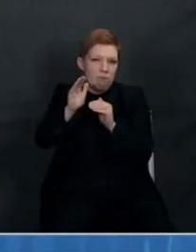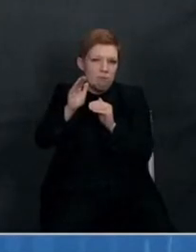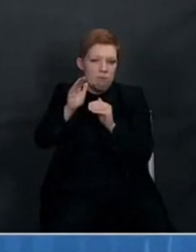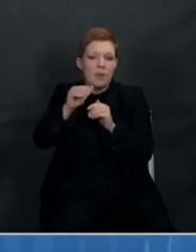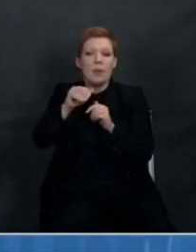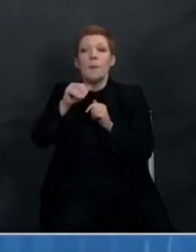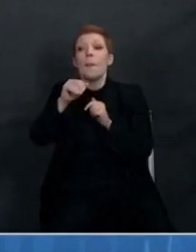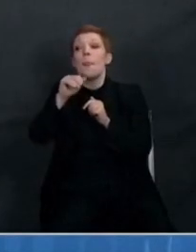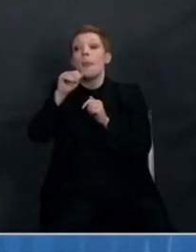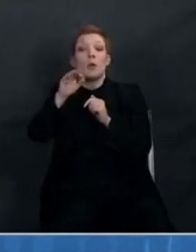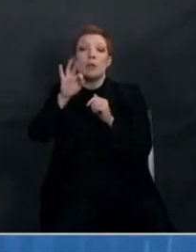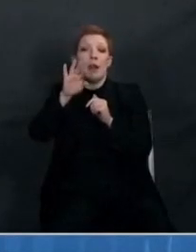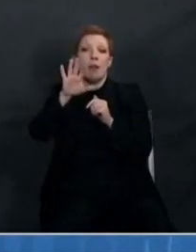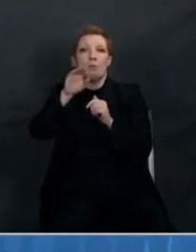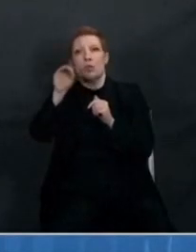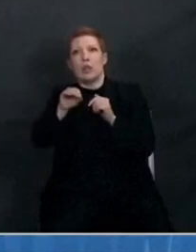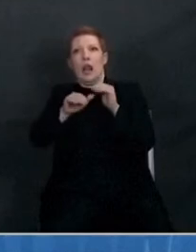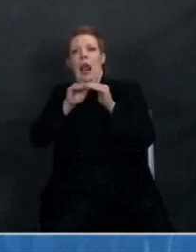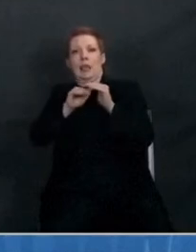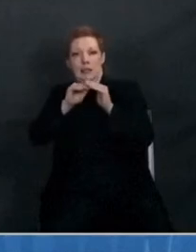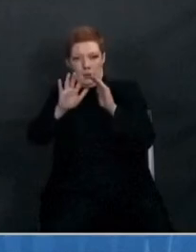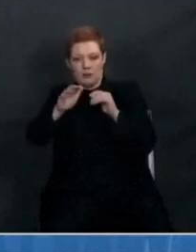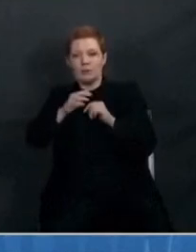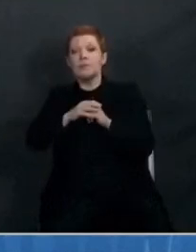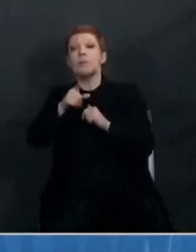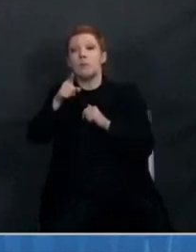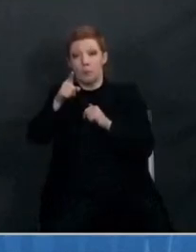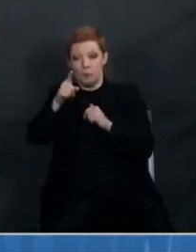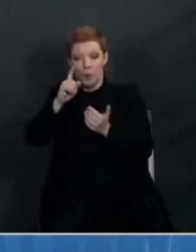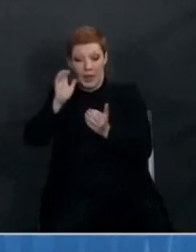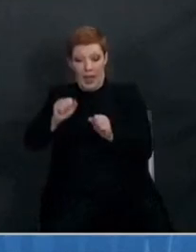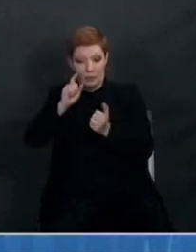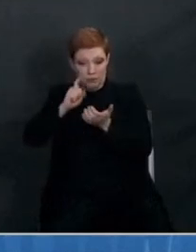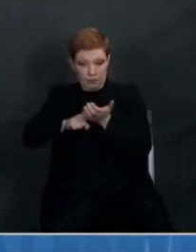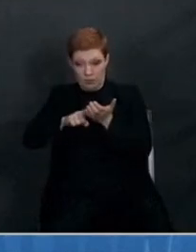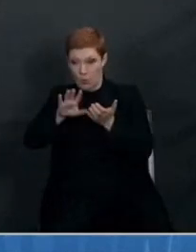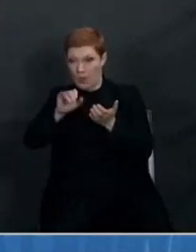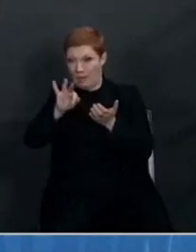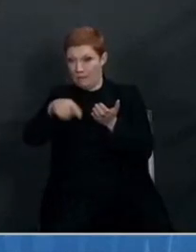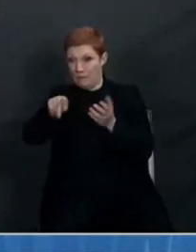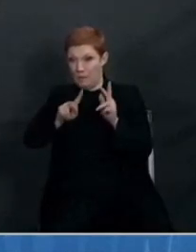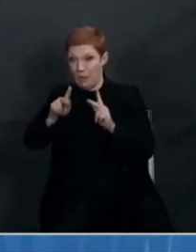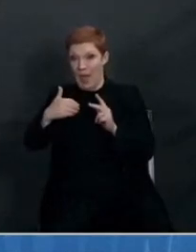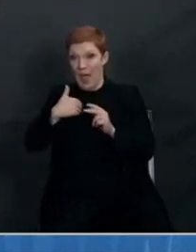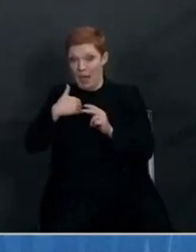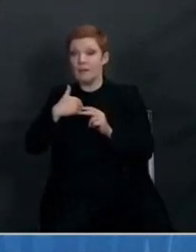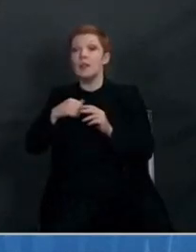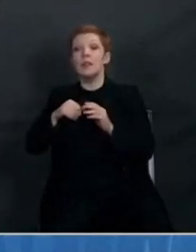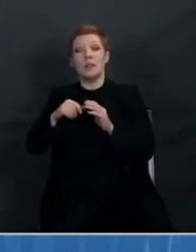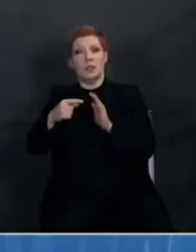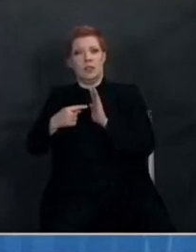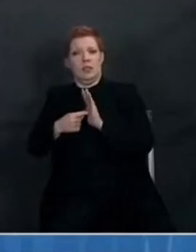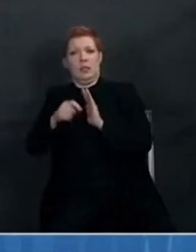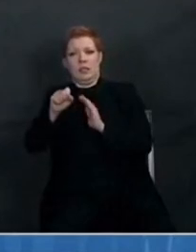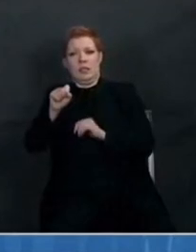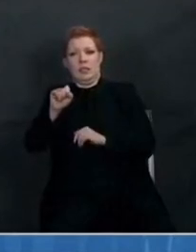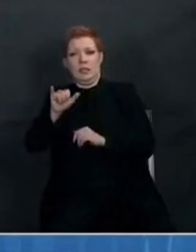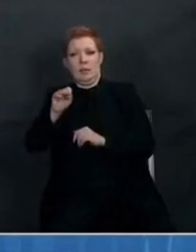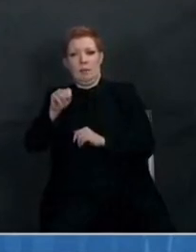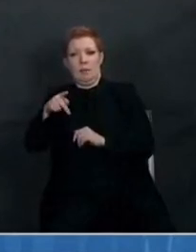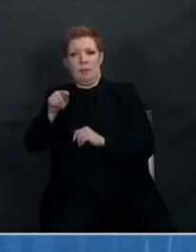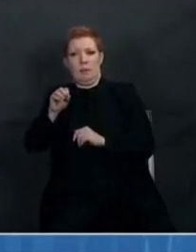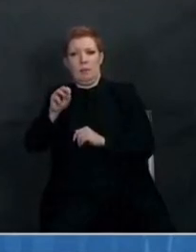feel symptoms of COVID-19 and also for screening for people without symptoms so they can safely go